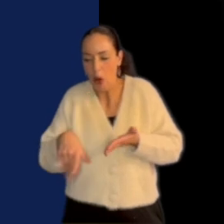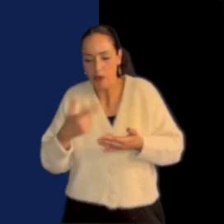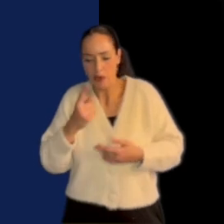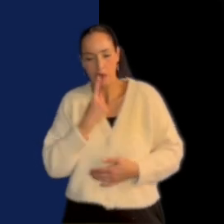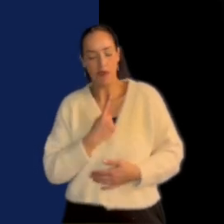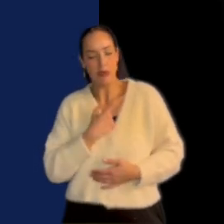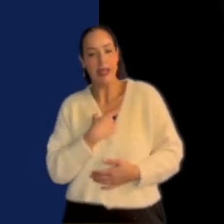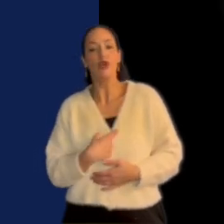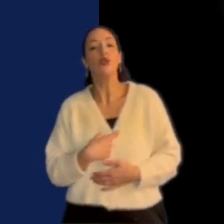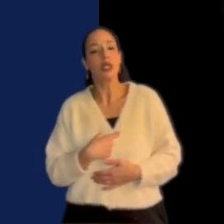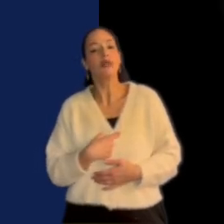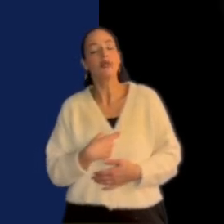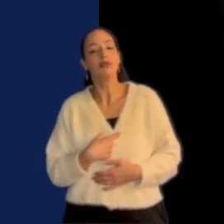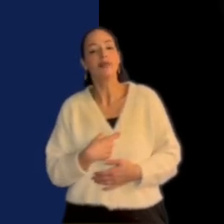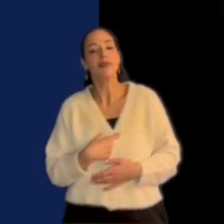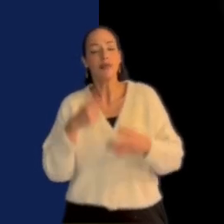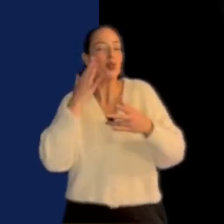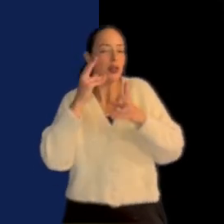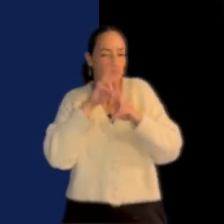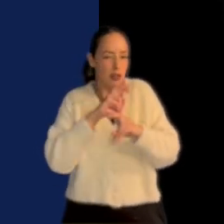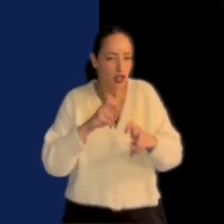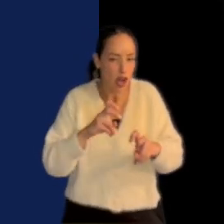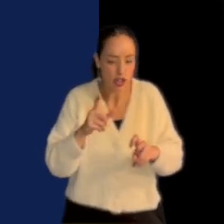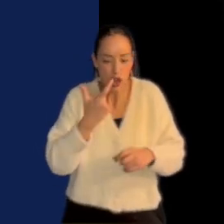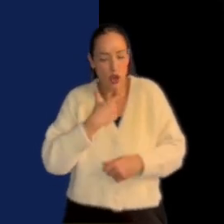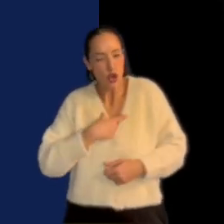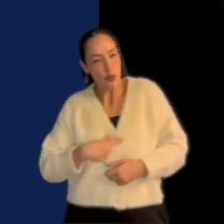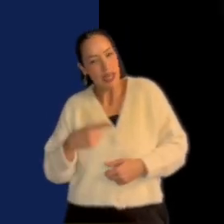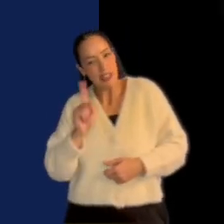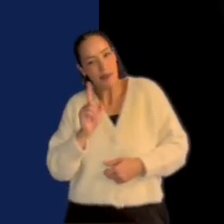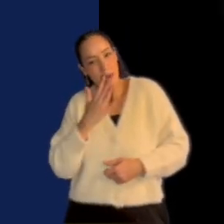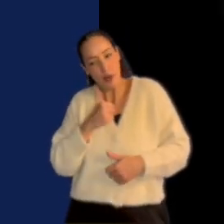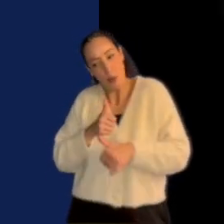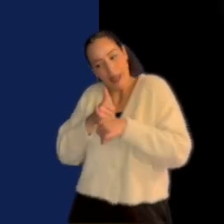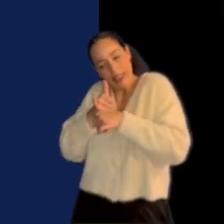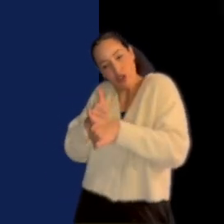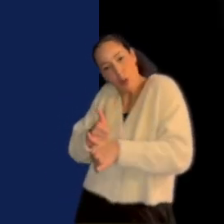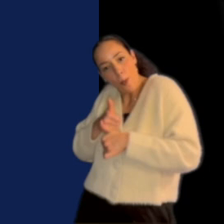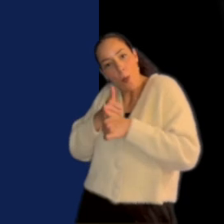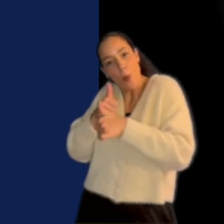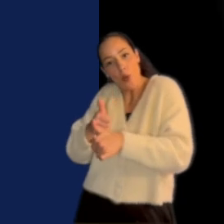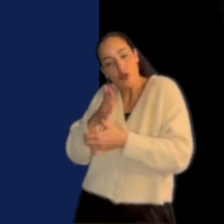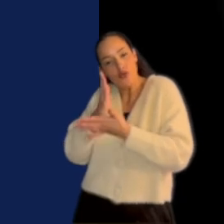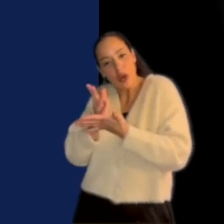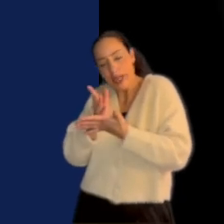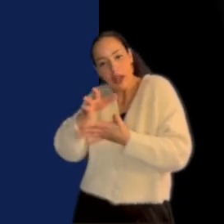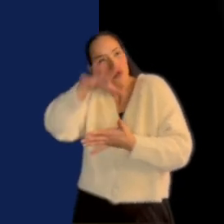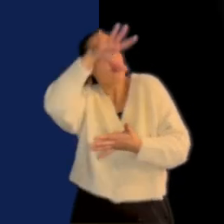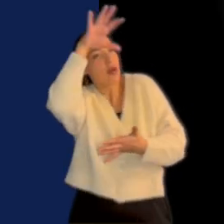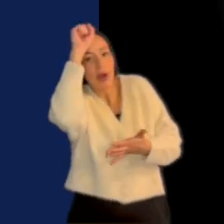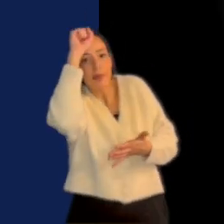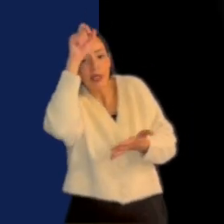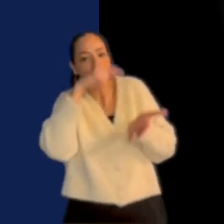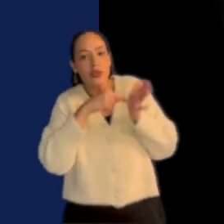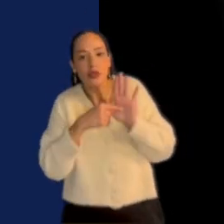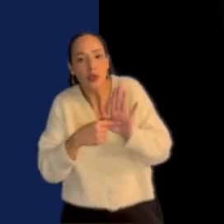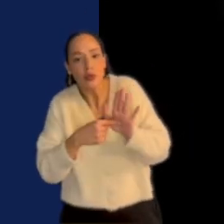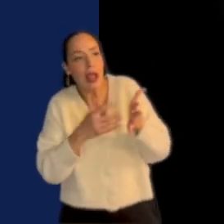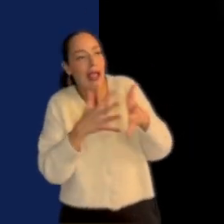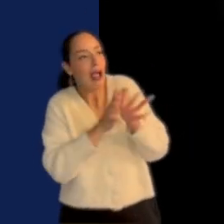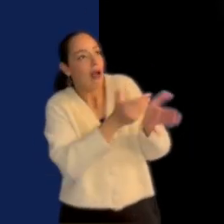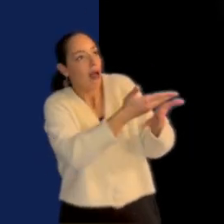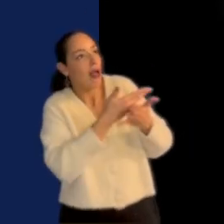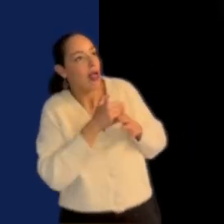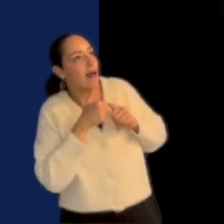the humanity of those who supported them was highlighted and remembered for the ways in which it offered kindness and compassion at the worst moment in their